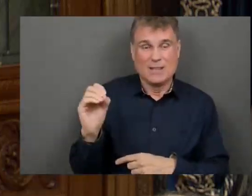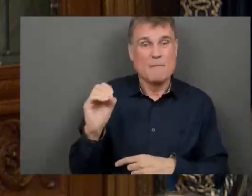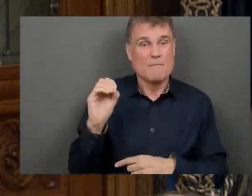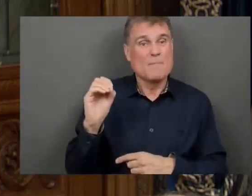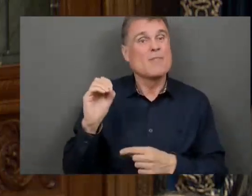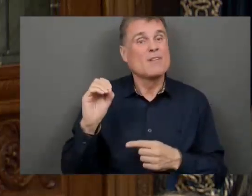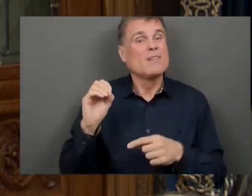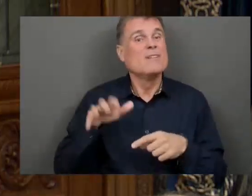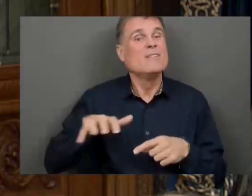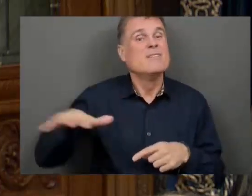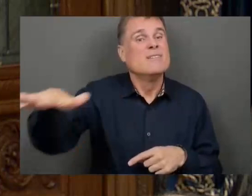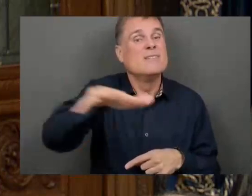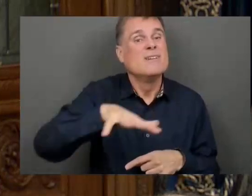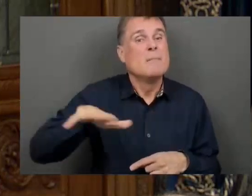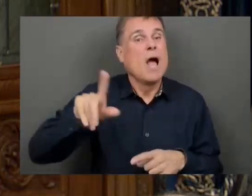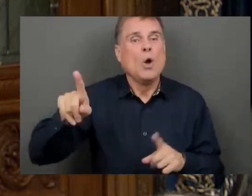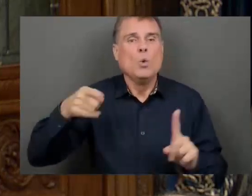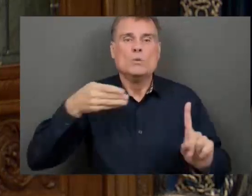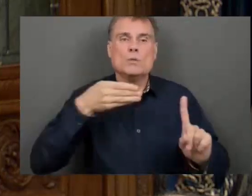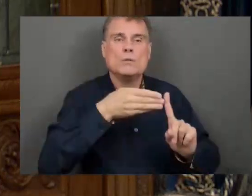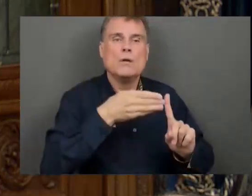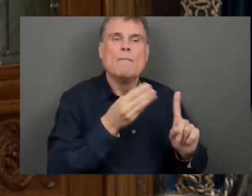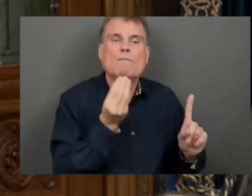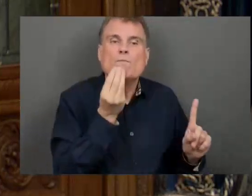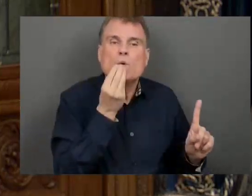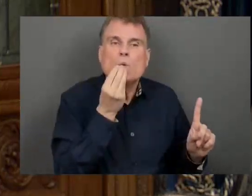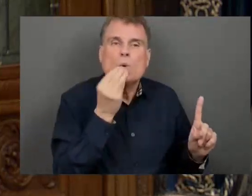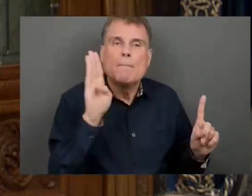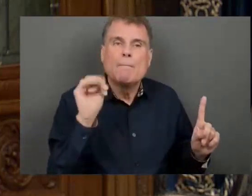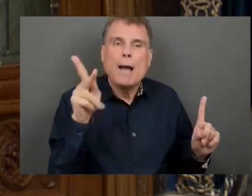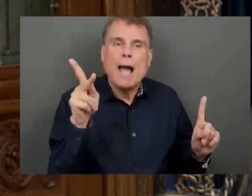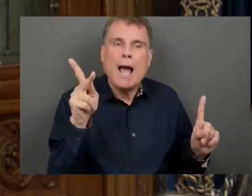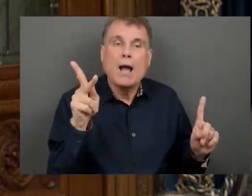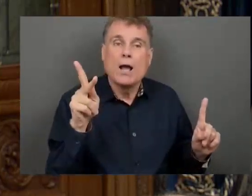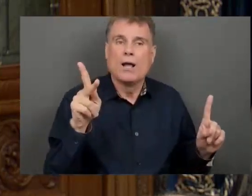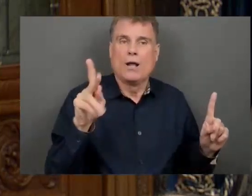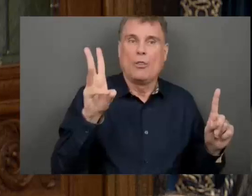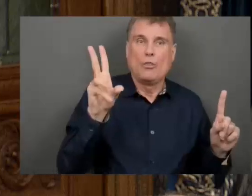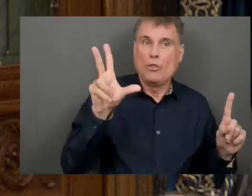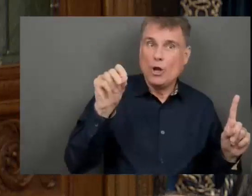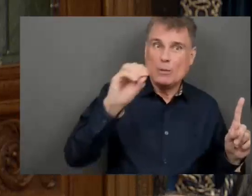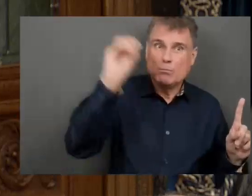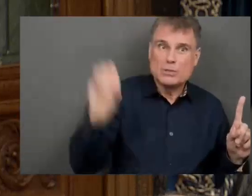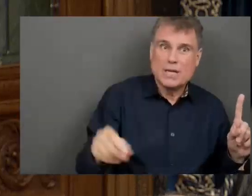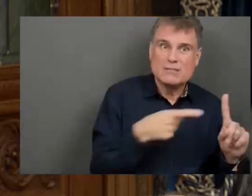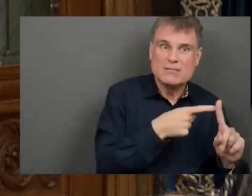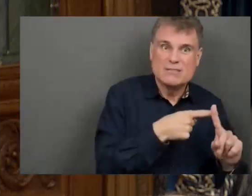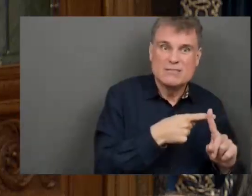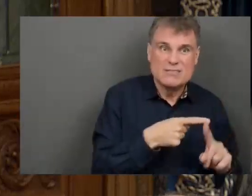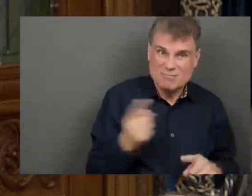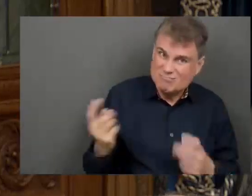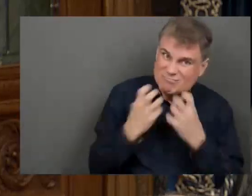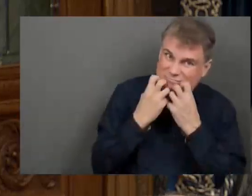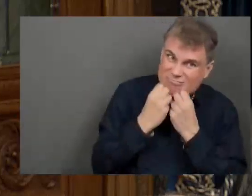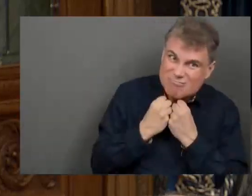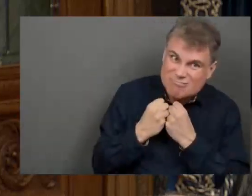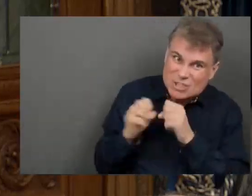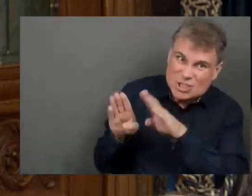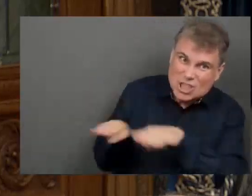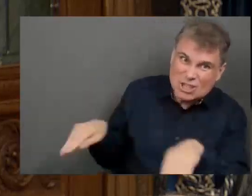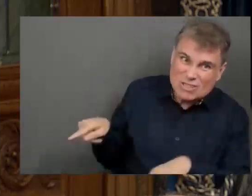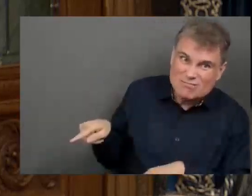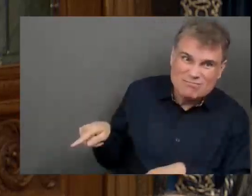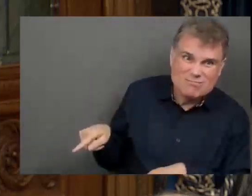minister explain how a government that claims to care about kids allows 1 in 3 food bank users to be a hungry